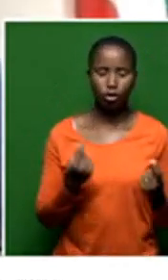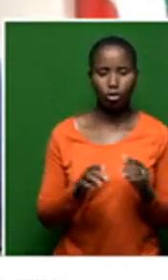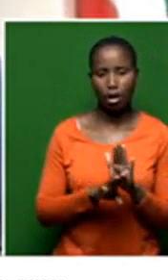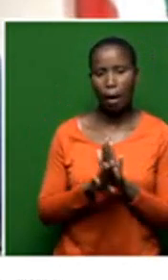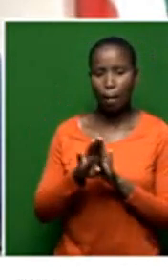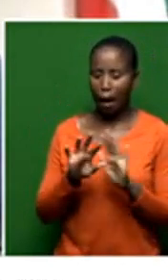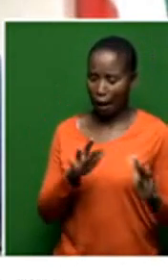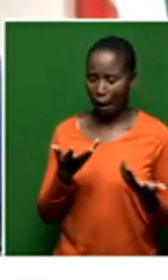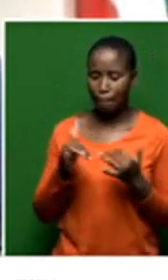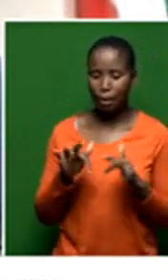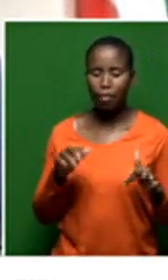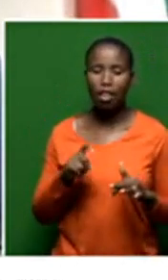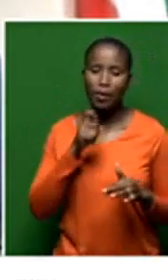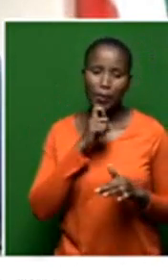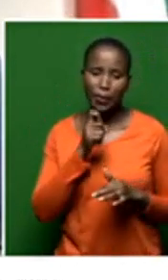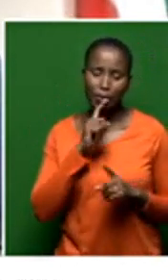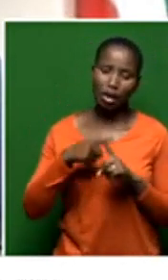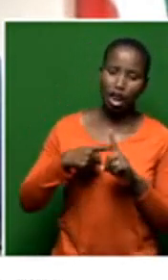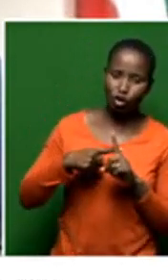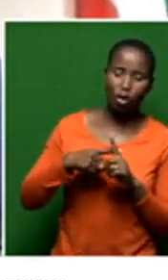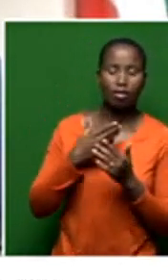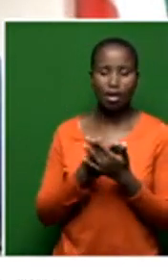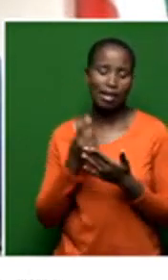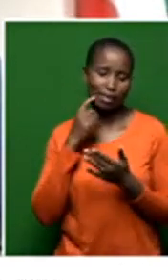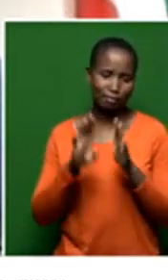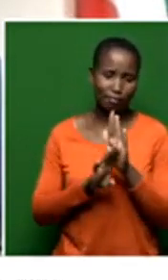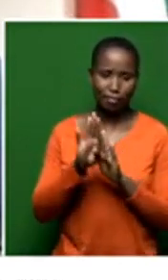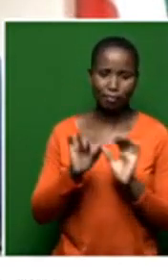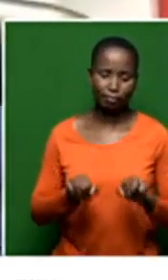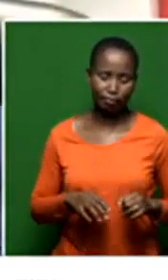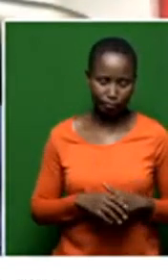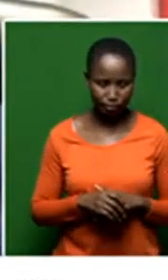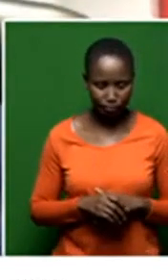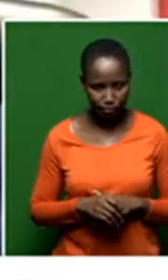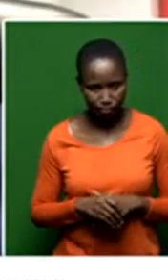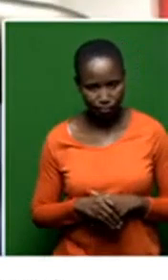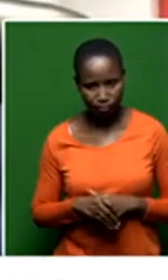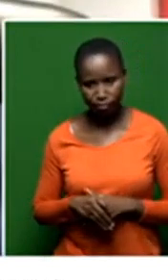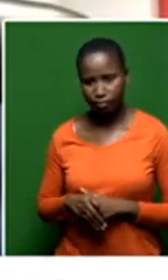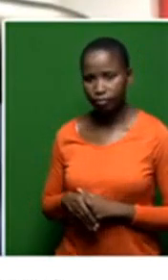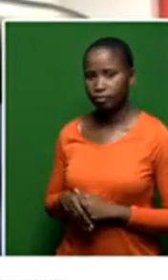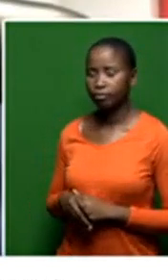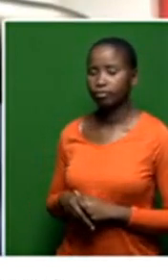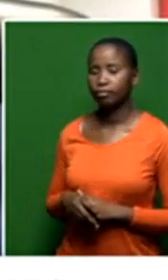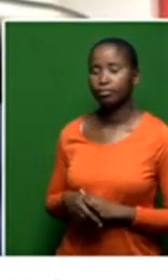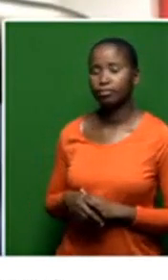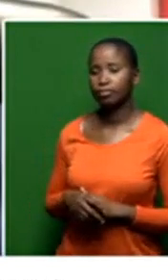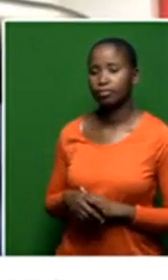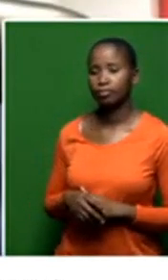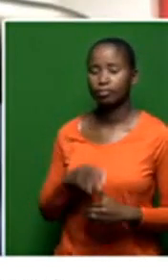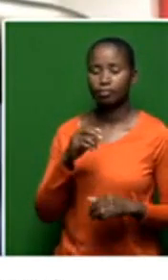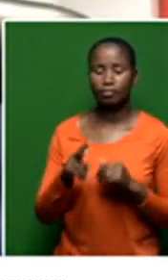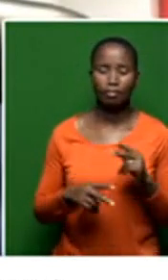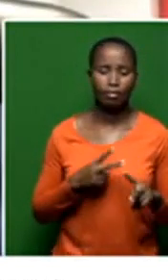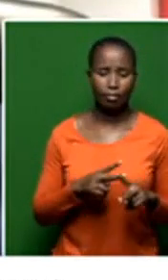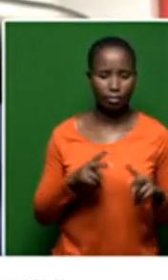user experience and societal benefits. And also just in terms of